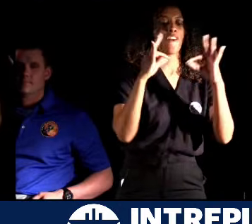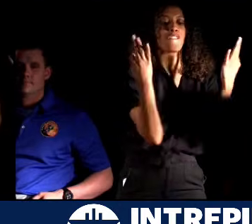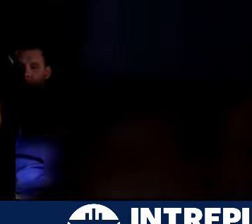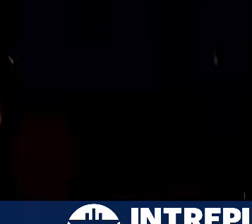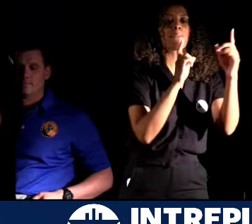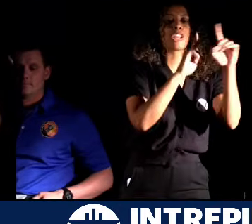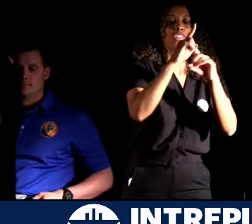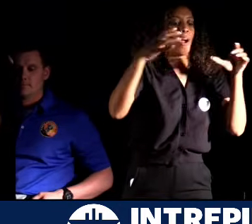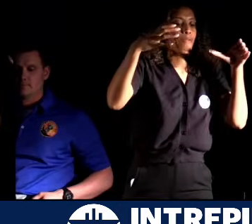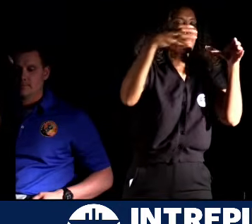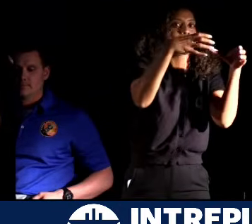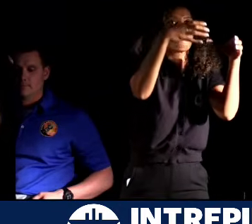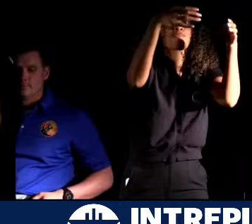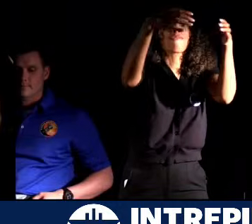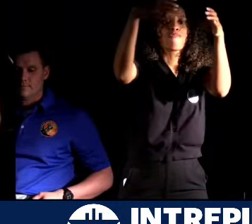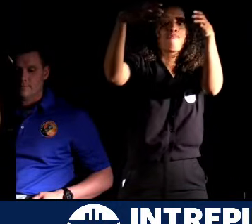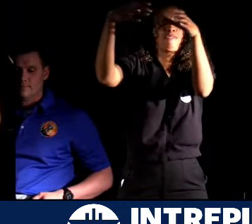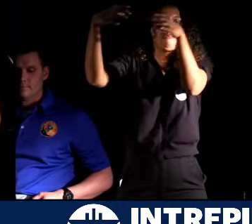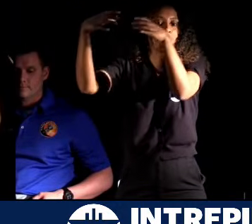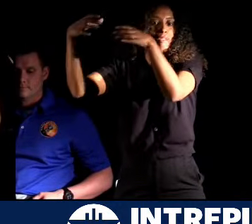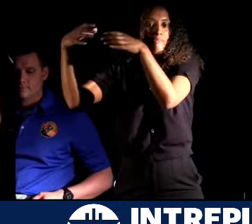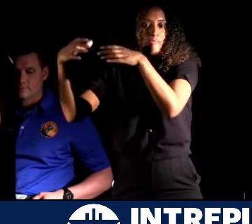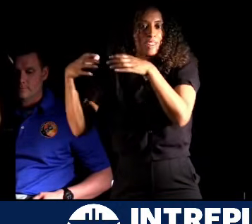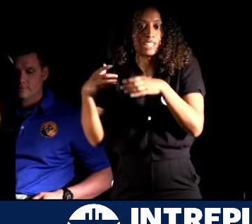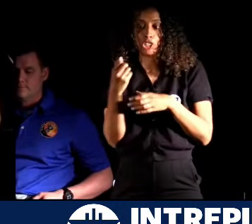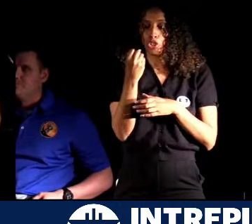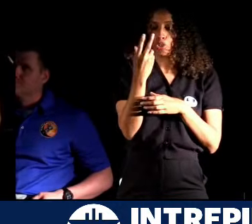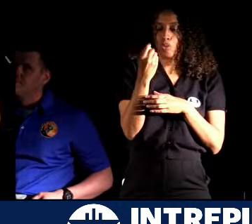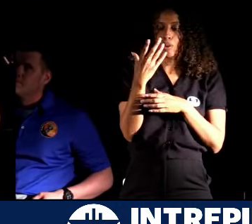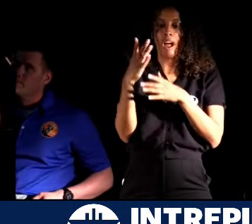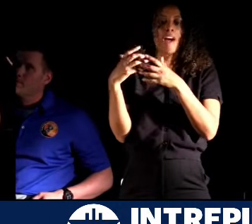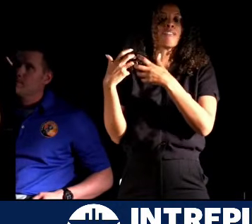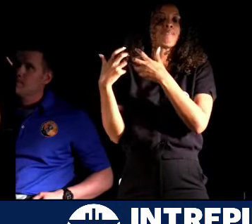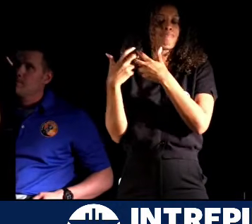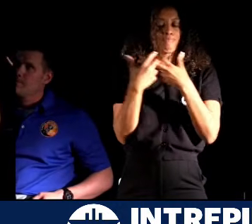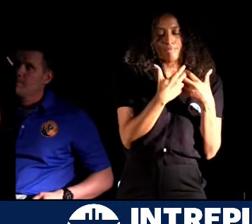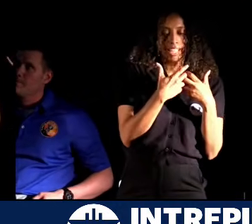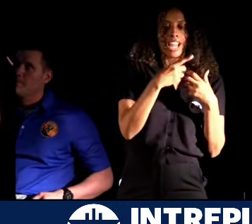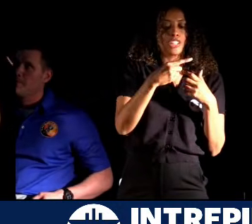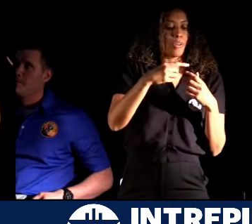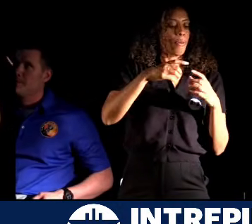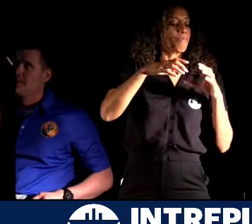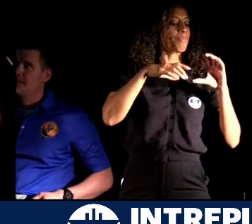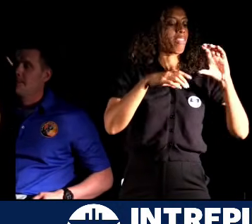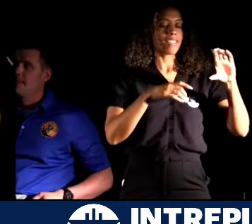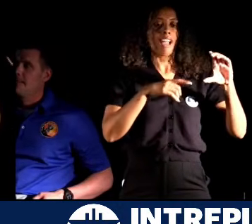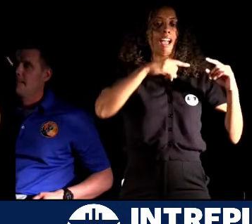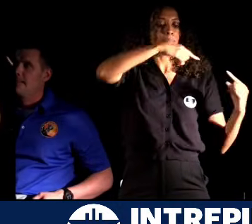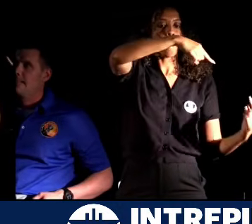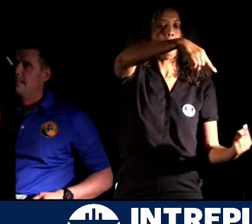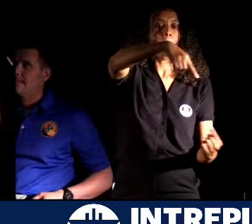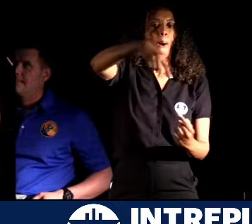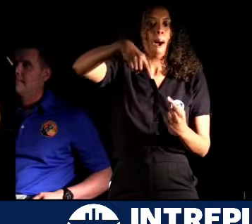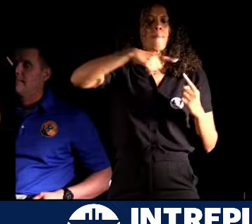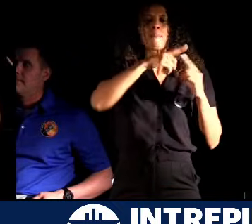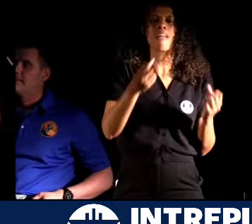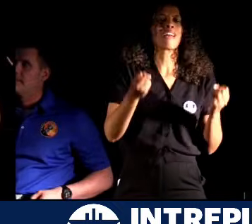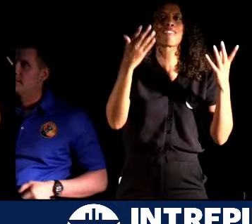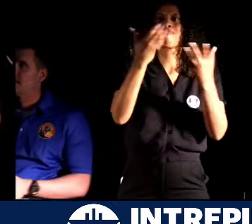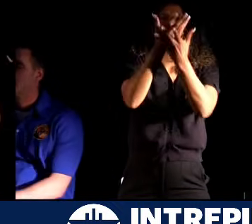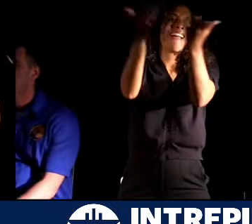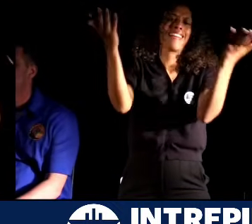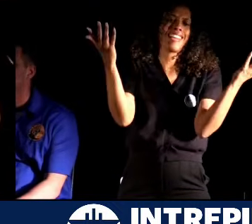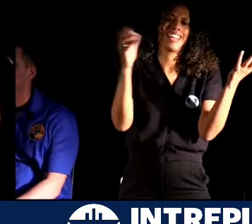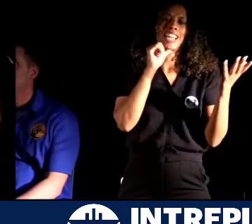together. The 12, they are related to the orbit of the sun, but for science there are plenty of them out there. It's not